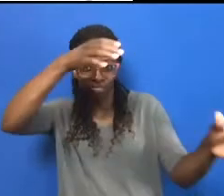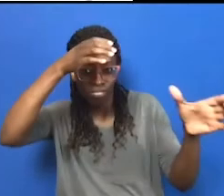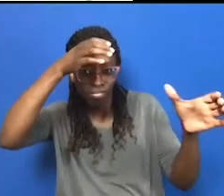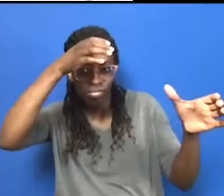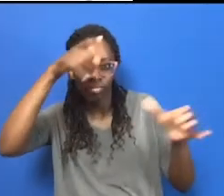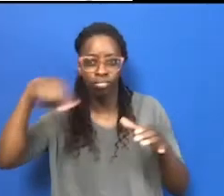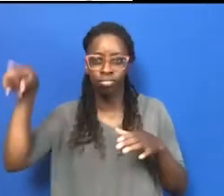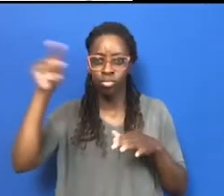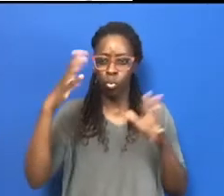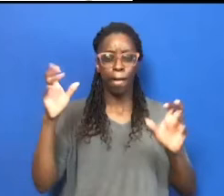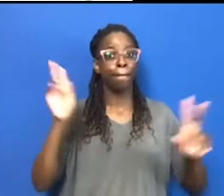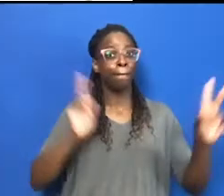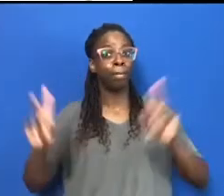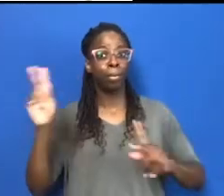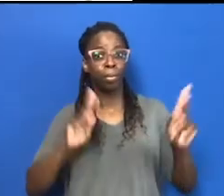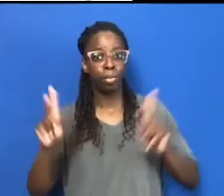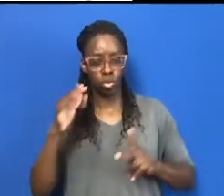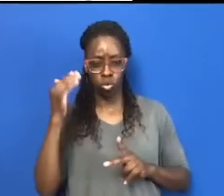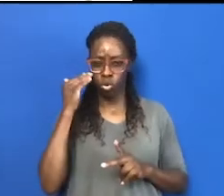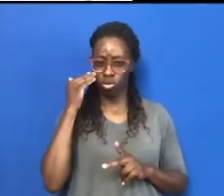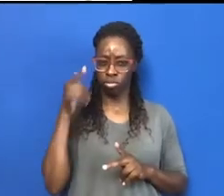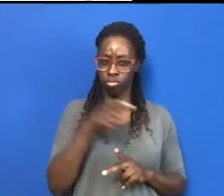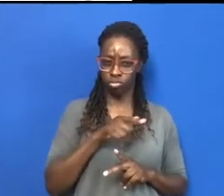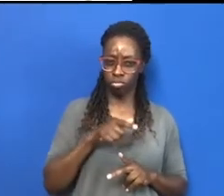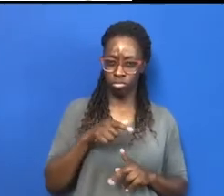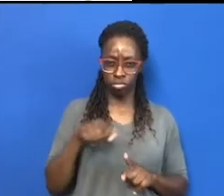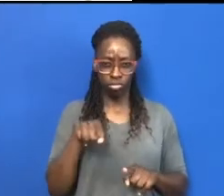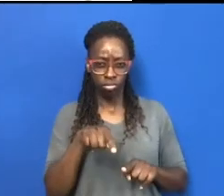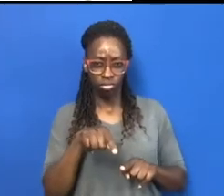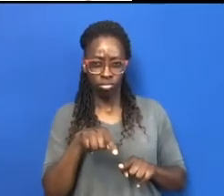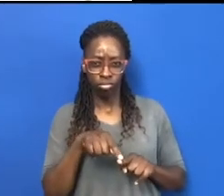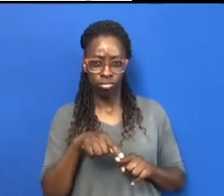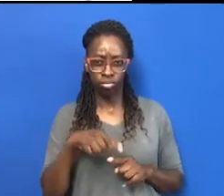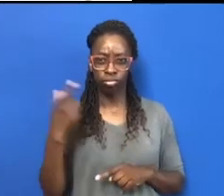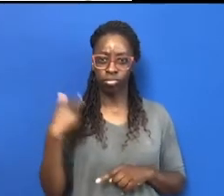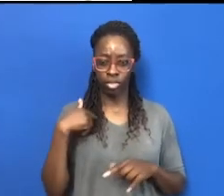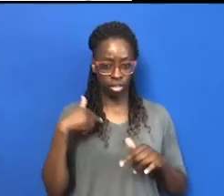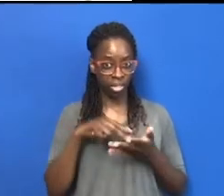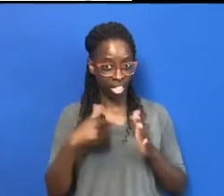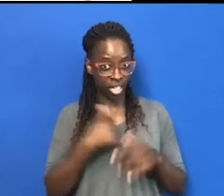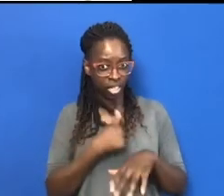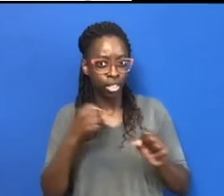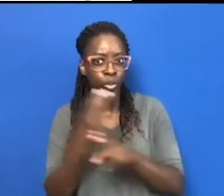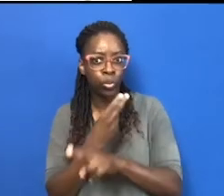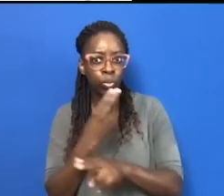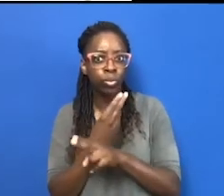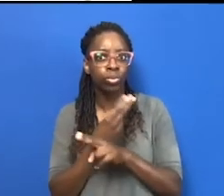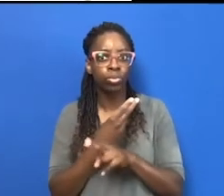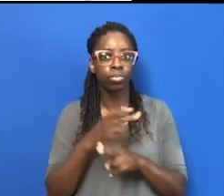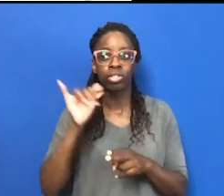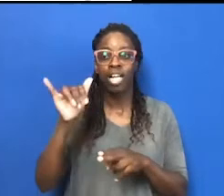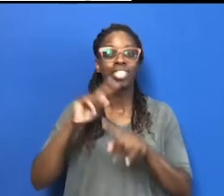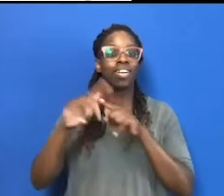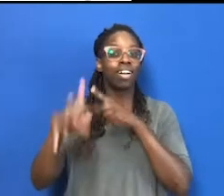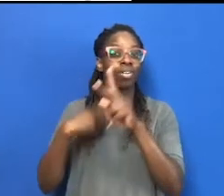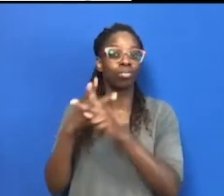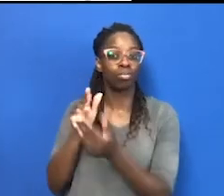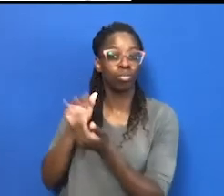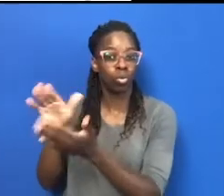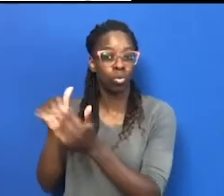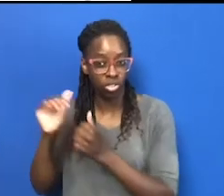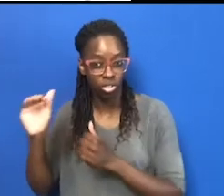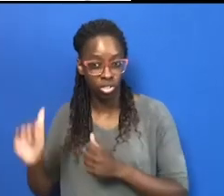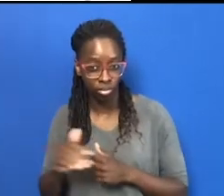learning trajectories approach by a broad and diverse group of STEM experts, STEMIE decided to use the Delphi